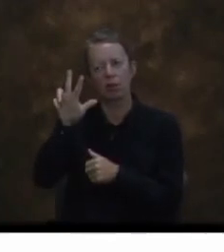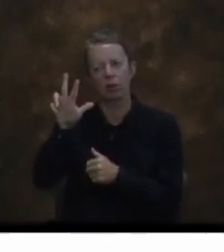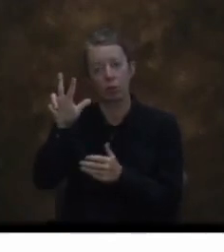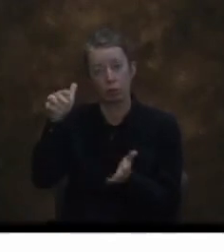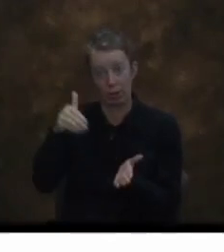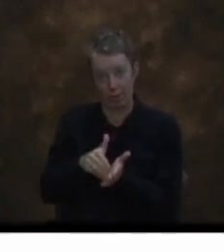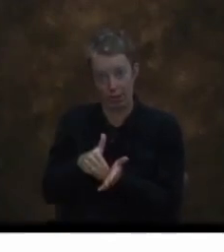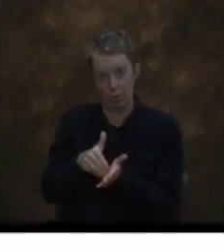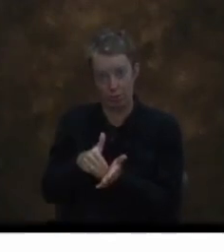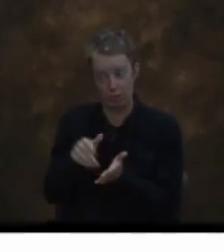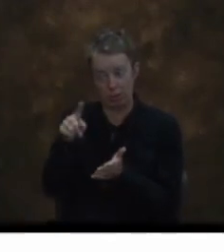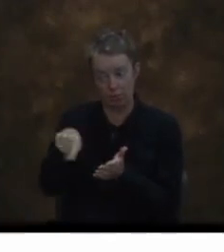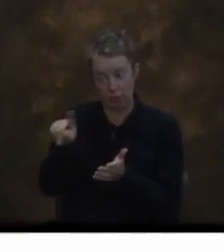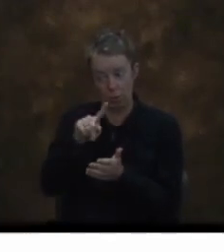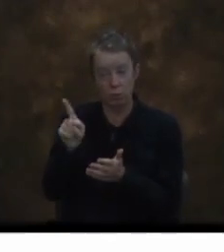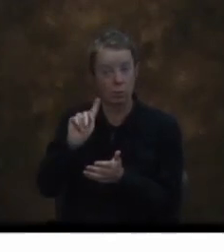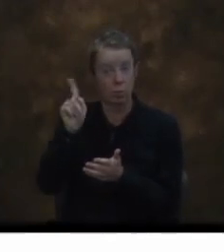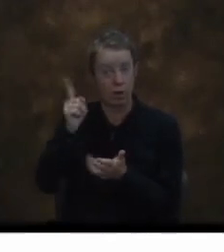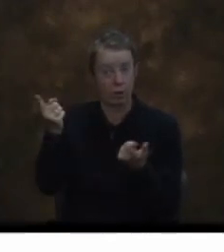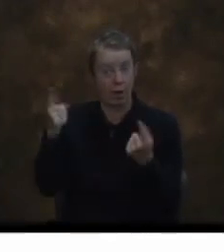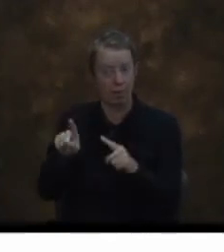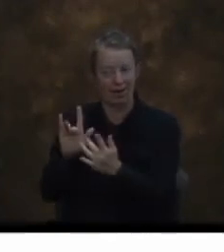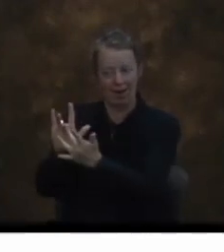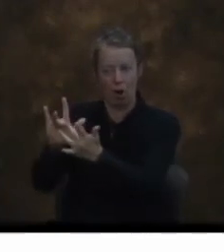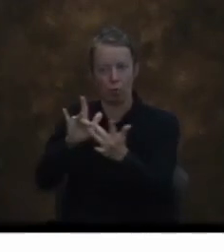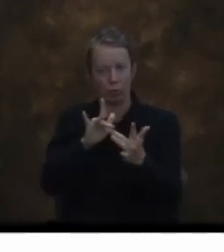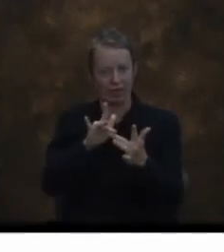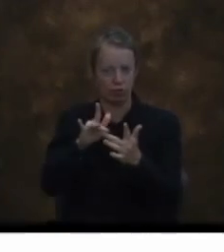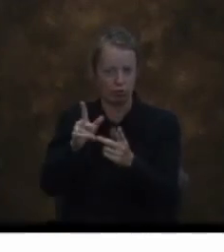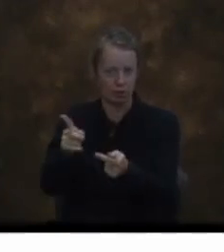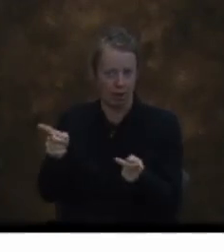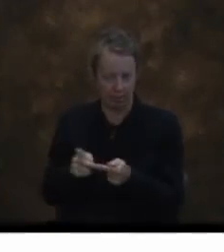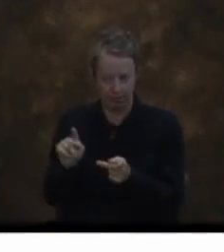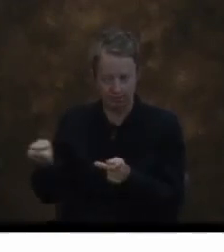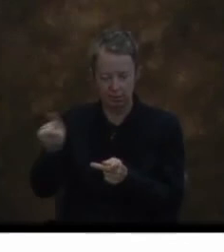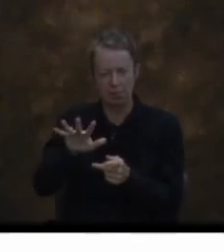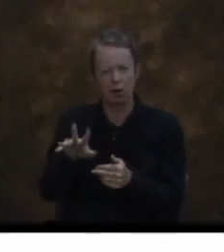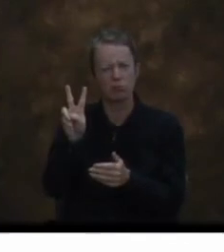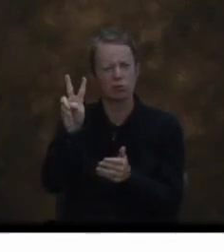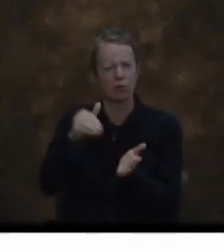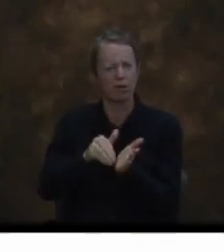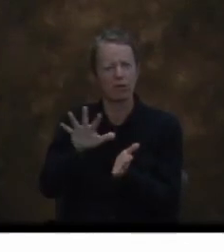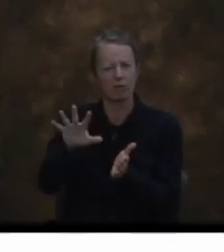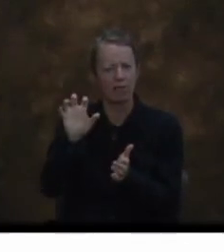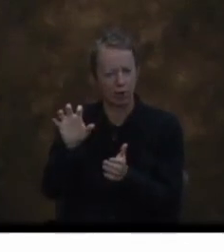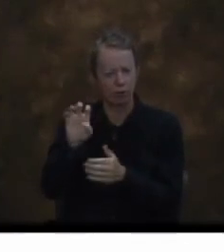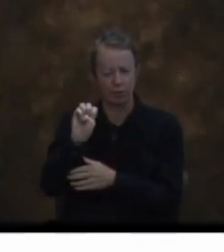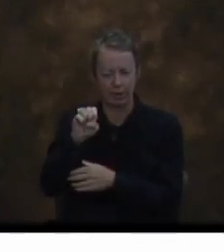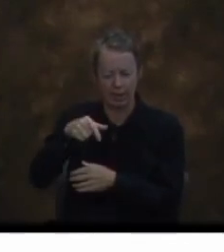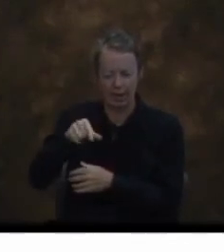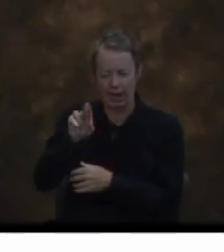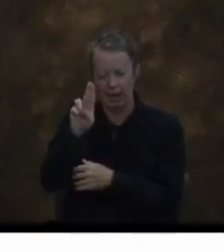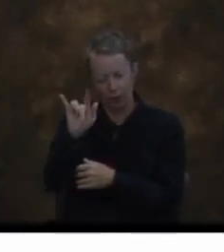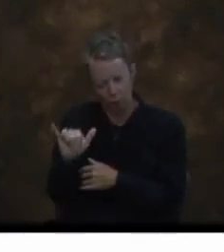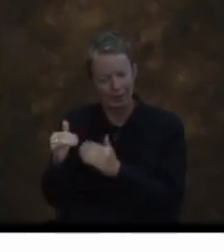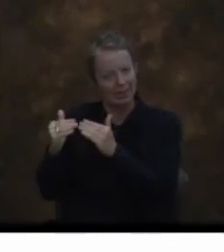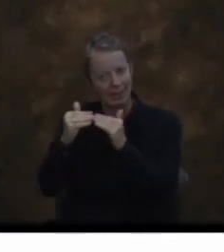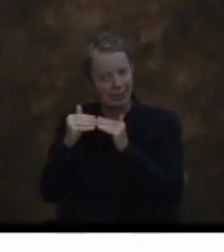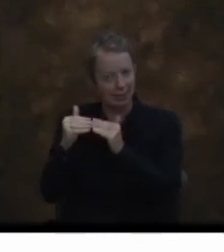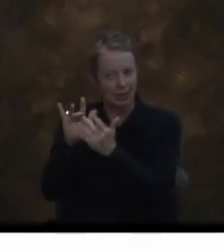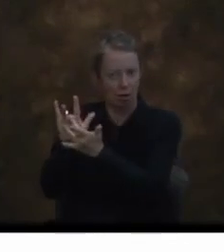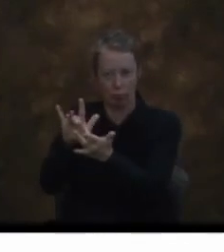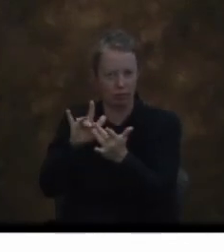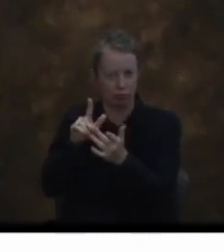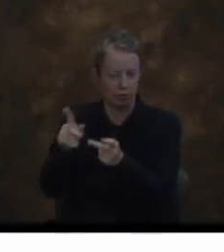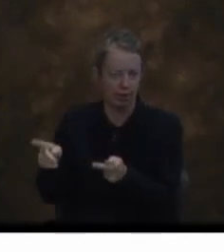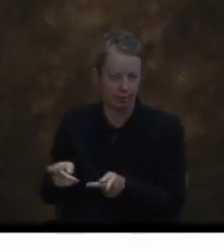of those in outreach settings and roughly 2,500 of those in equity outreach settings.